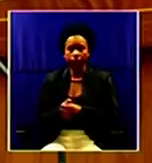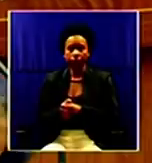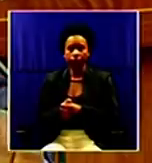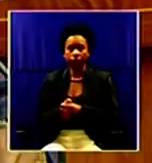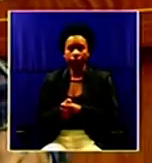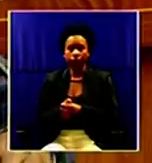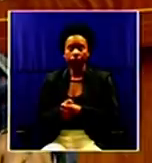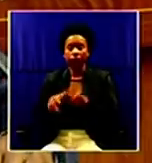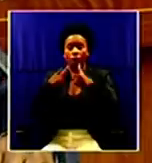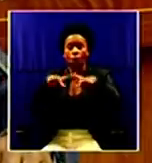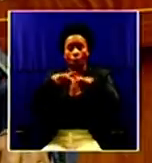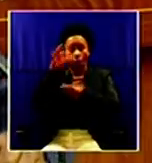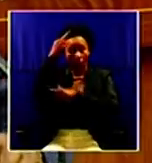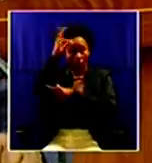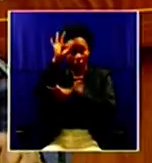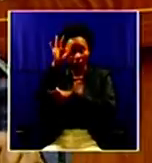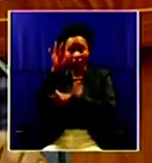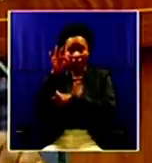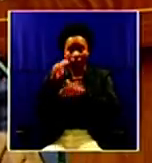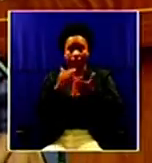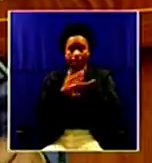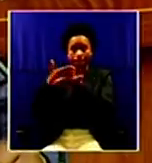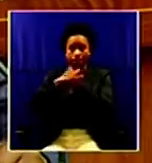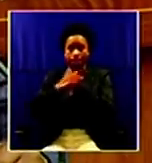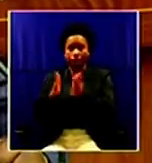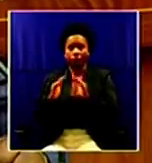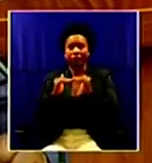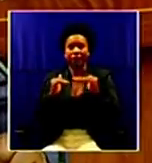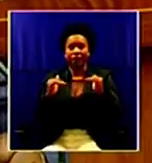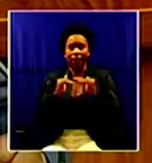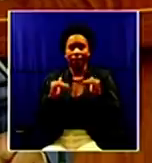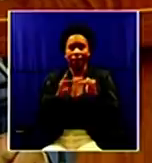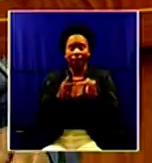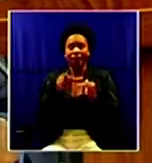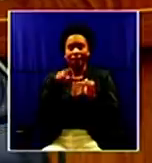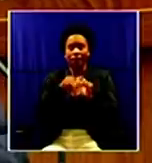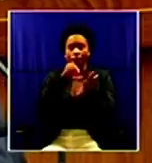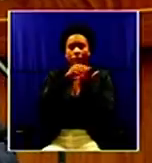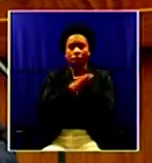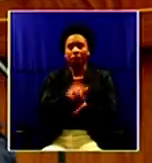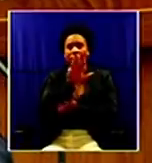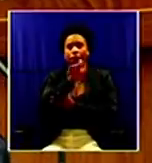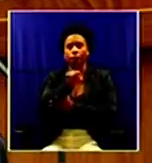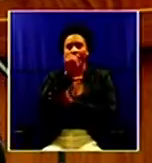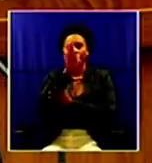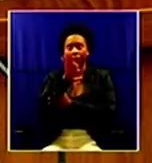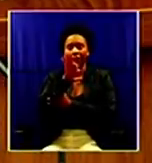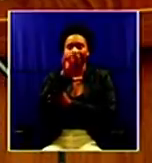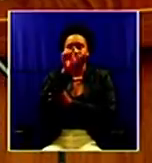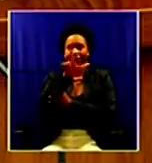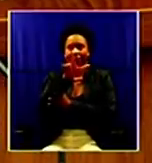The local government equitable share is set to increase to 9.7% of the division of revenue